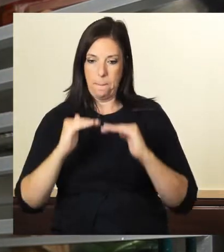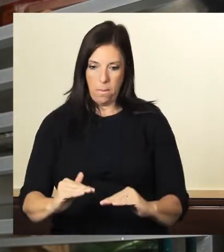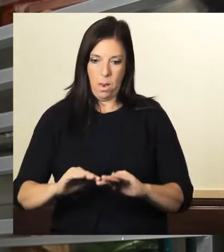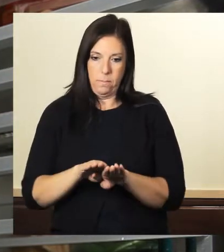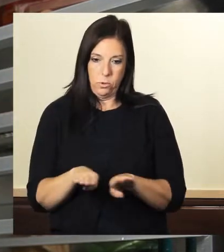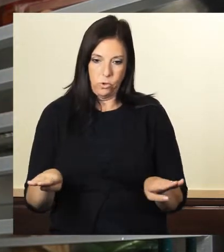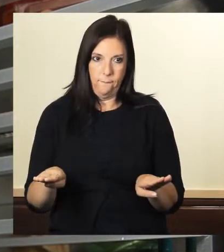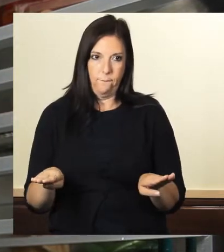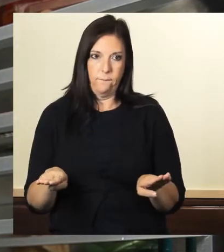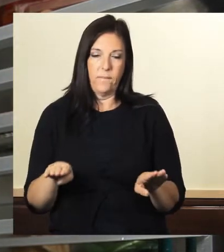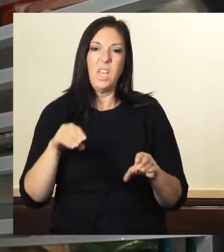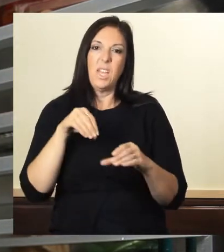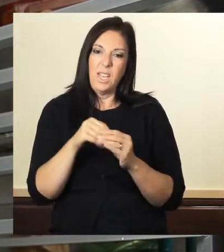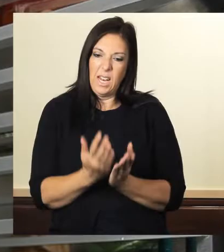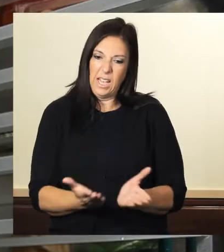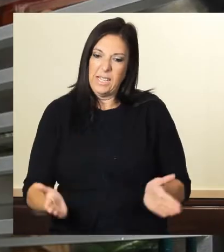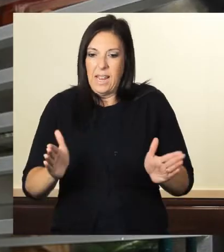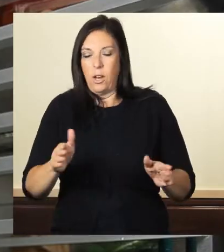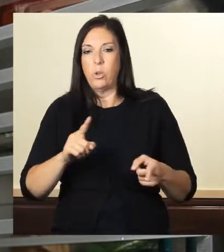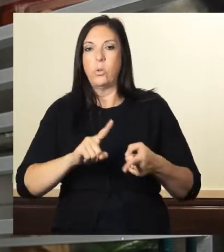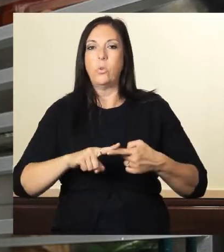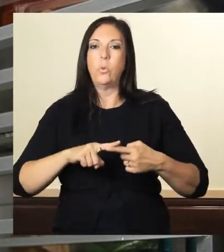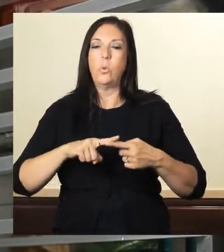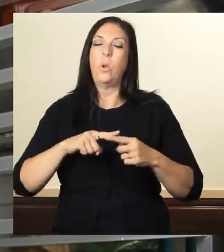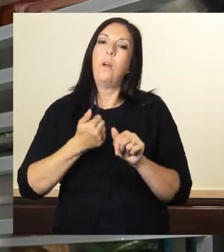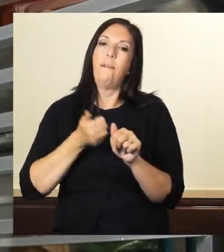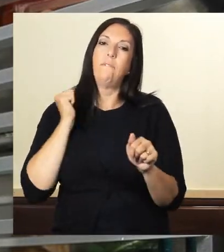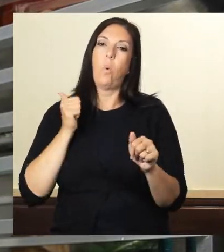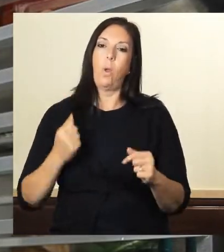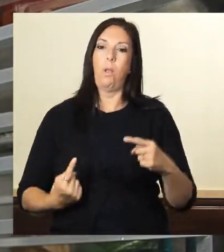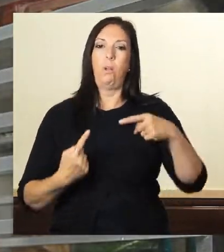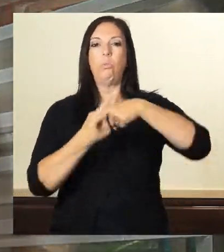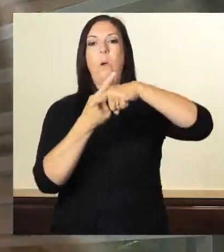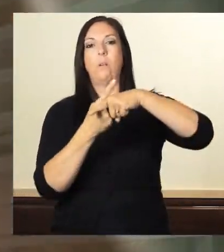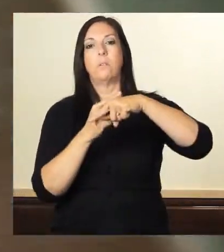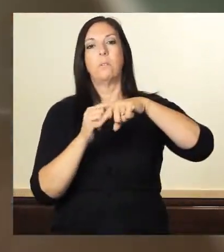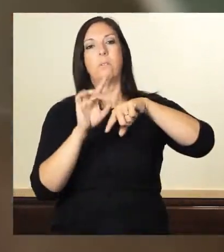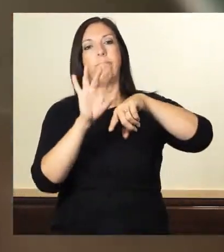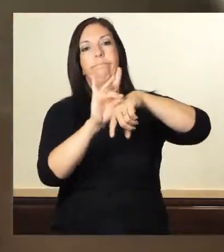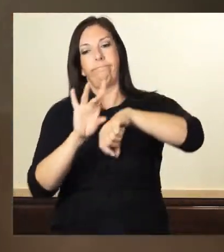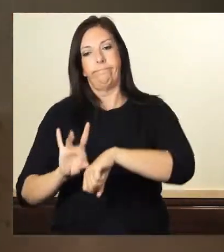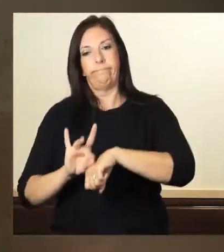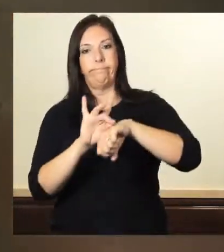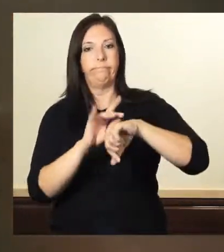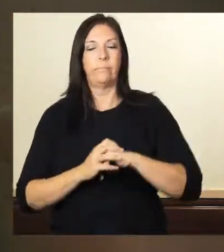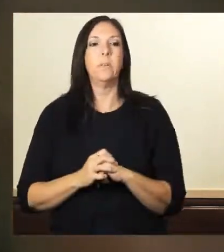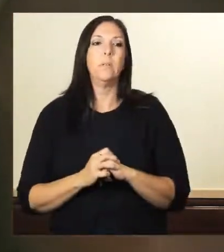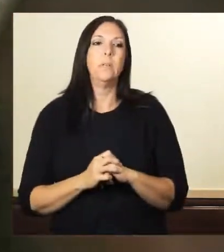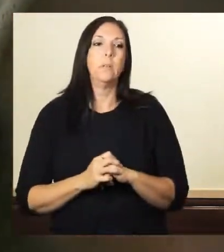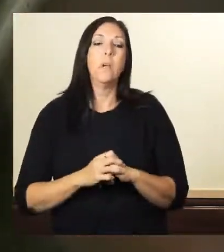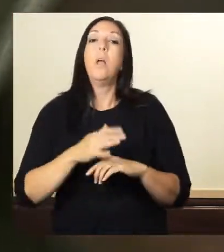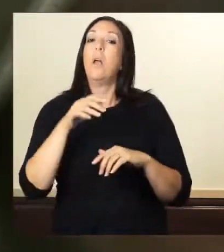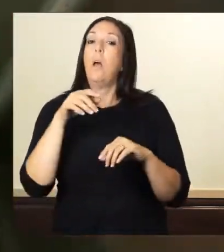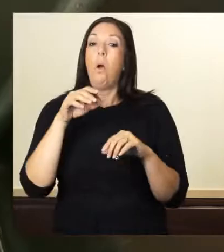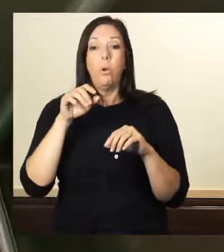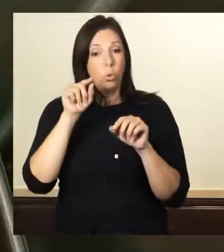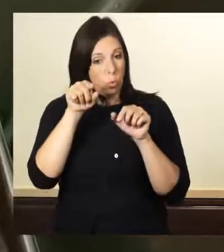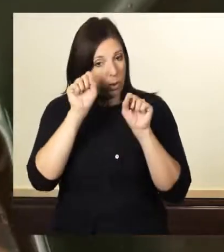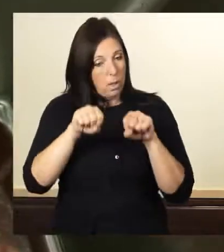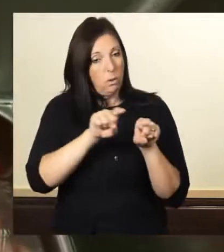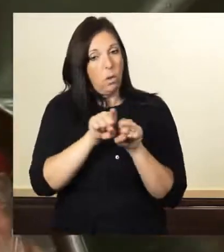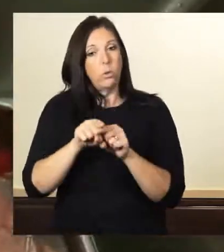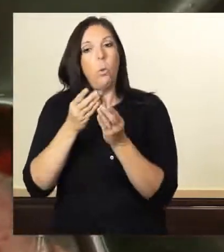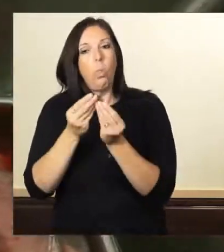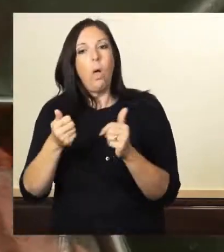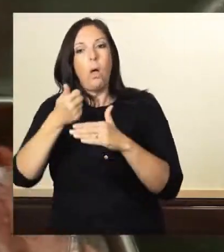avoid cross-contamination with other foods. Under cold running water, keep the food covered in cold